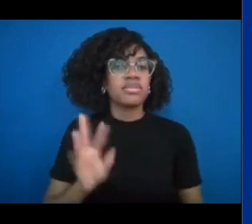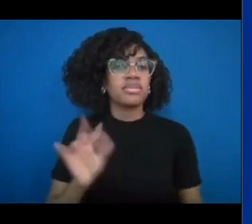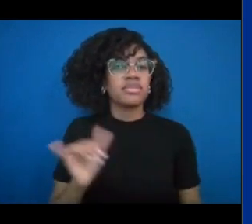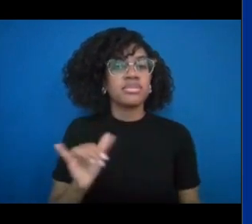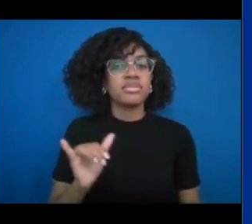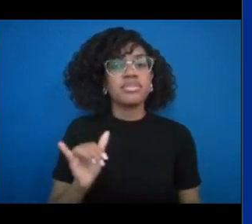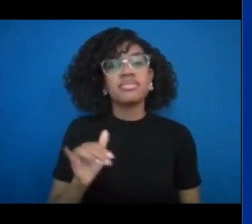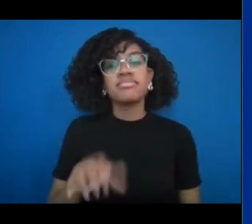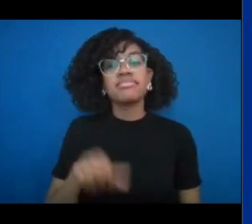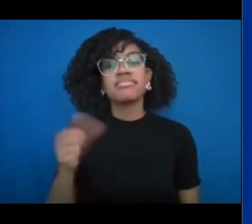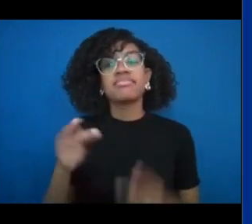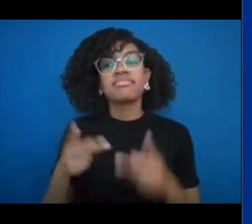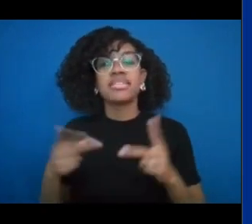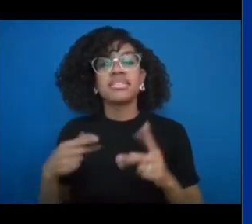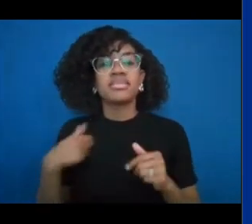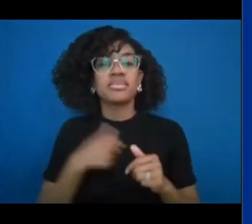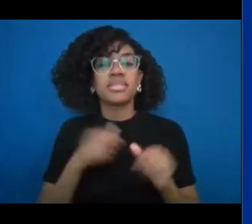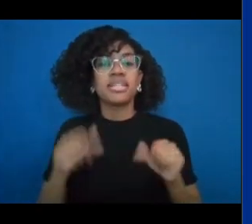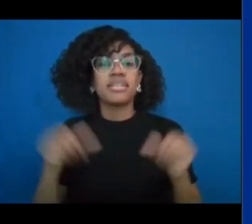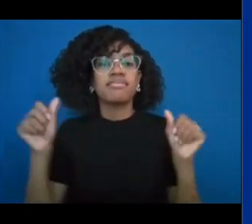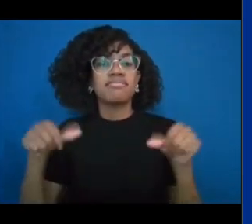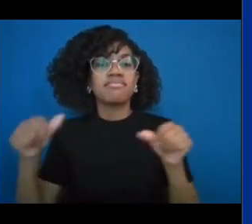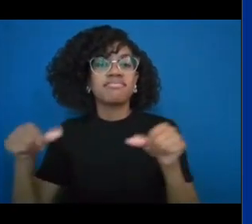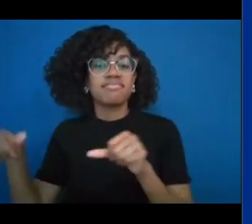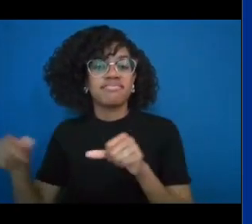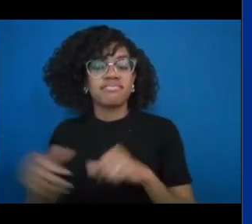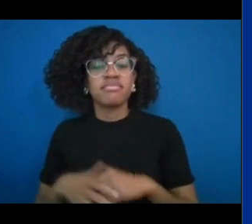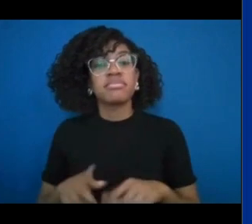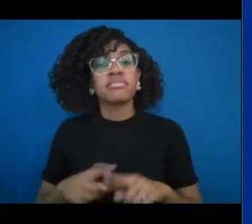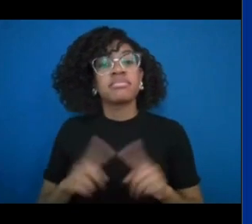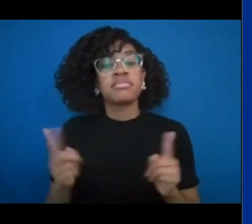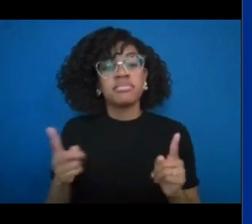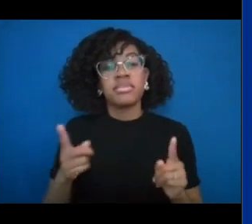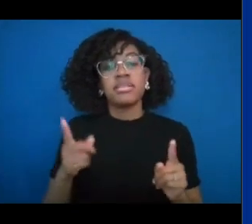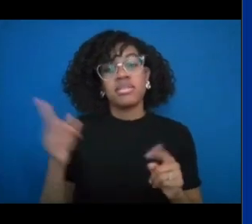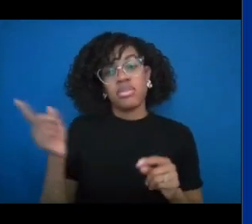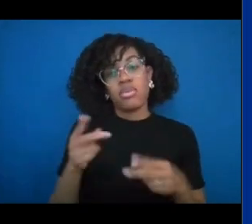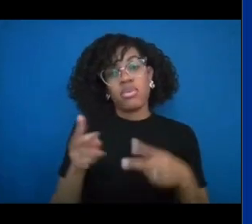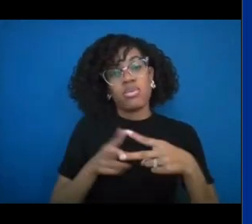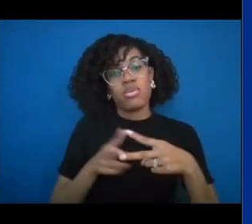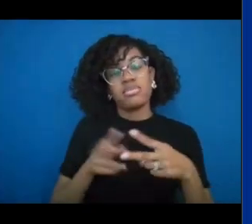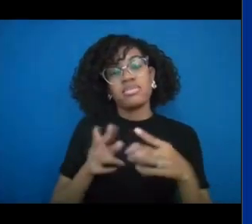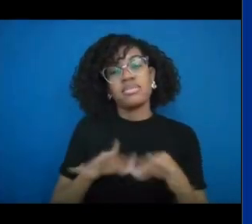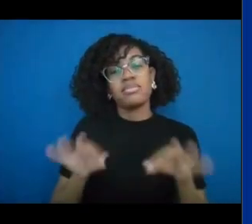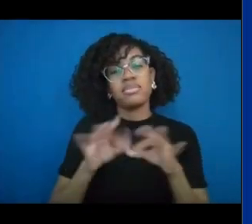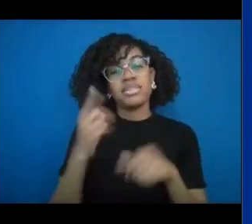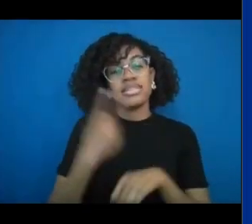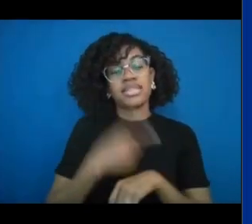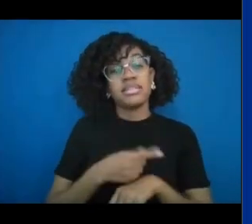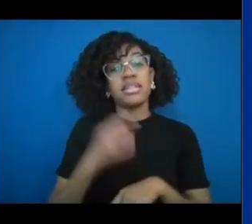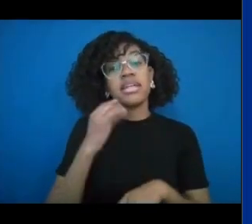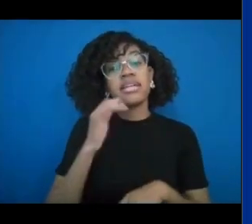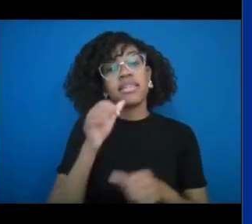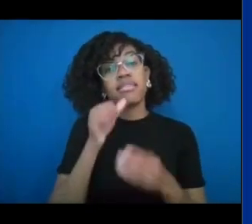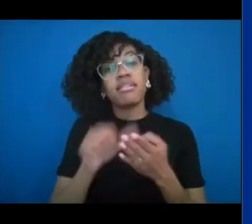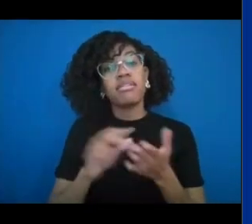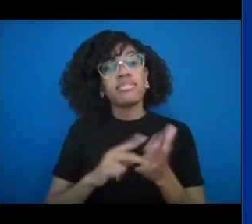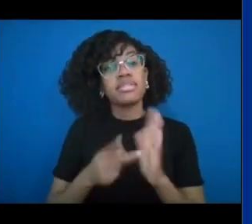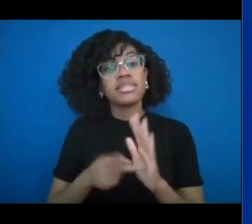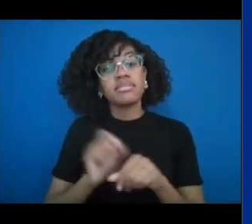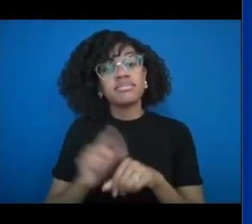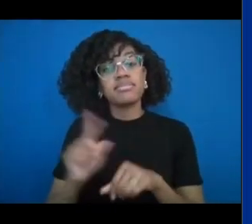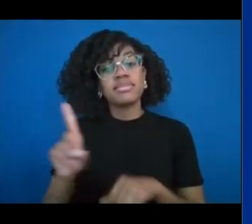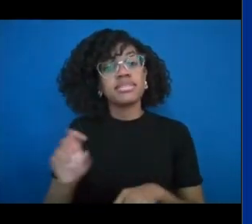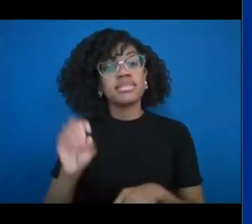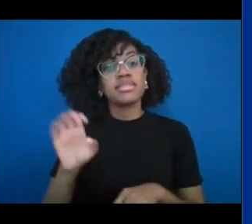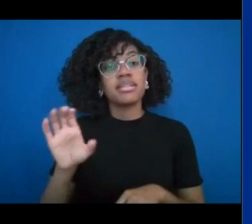we can spam them, but those are the key dates. If your letter of intent comes in on December